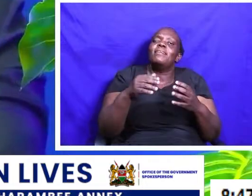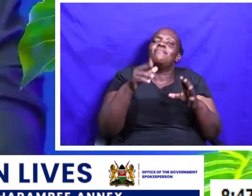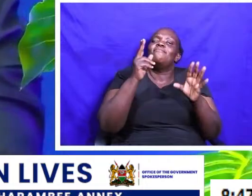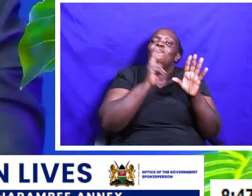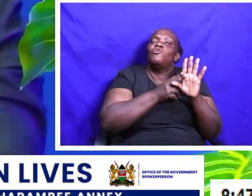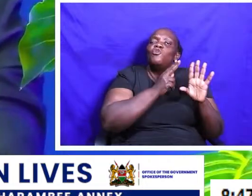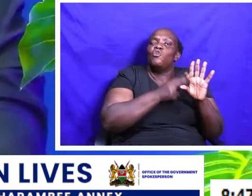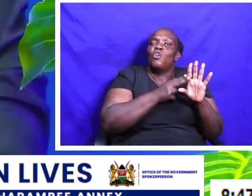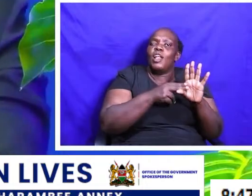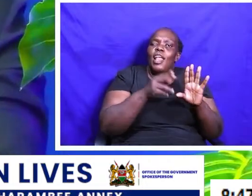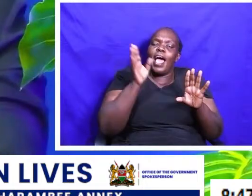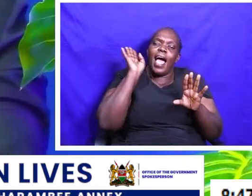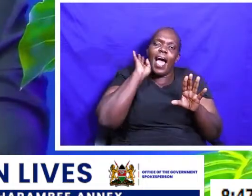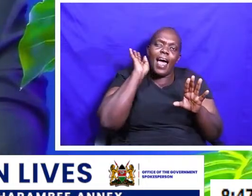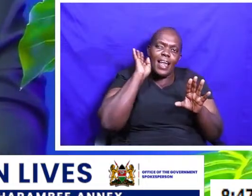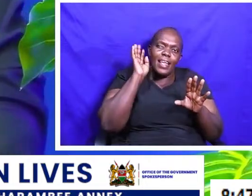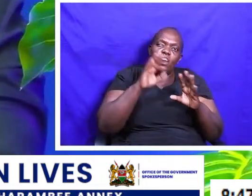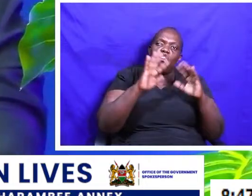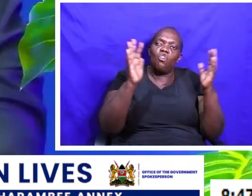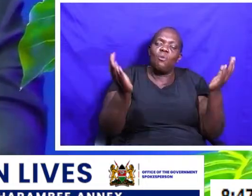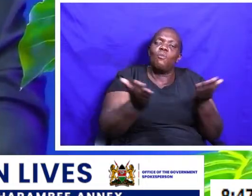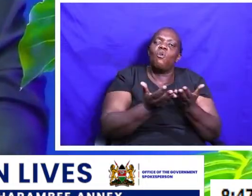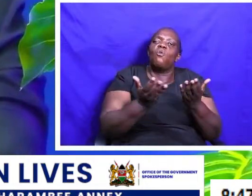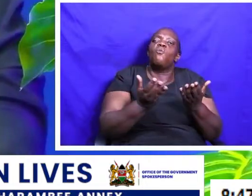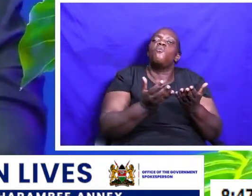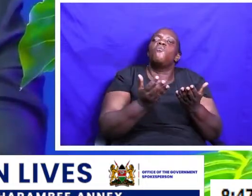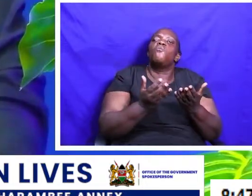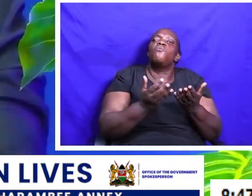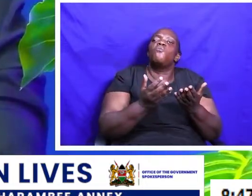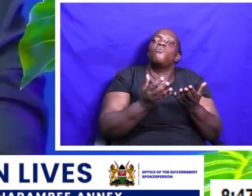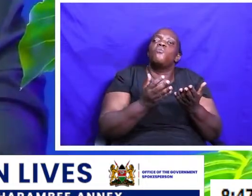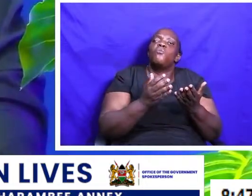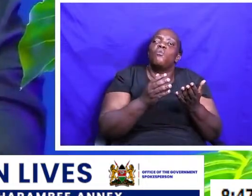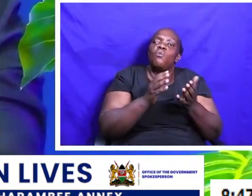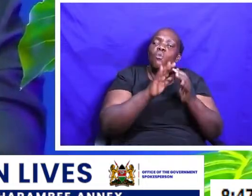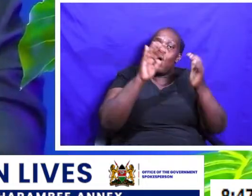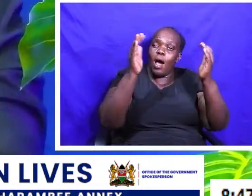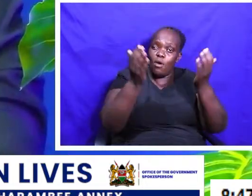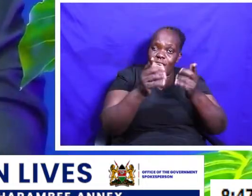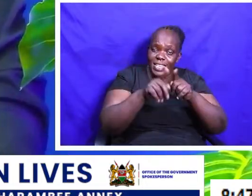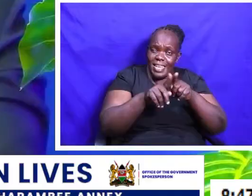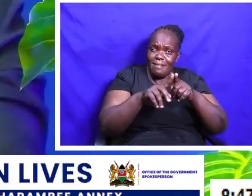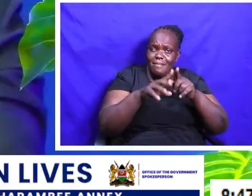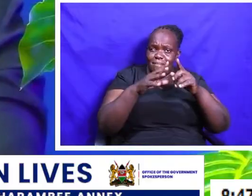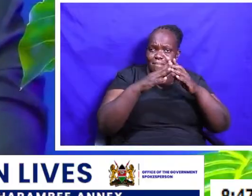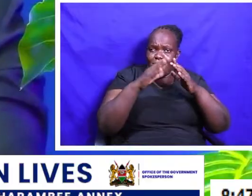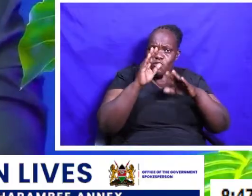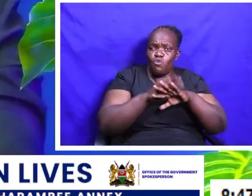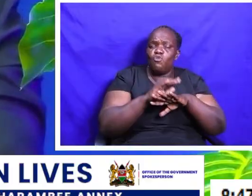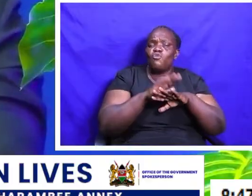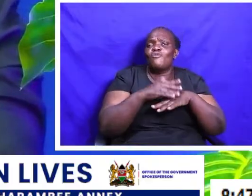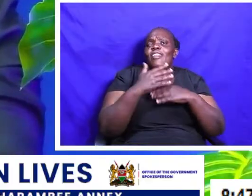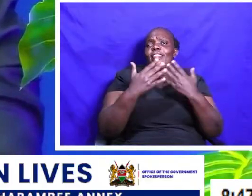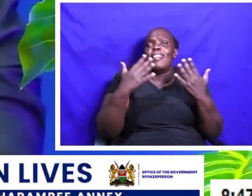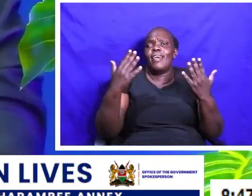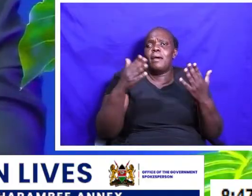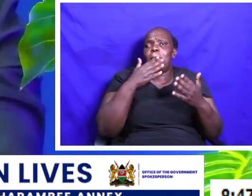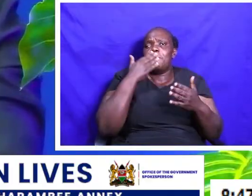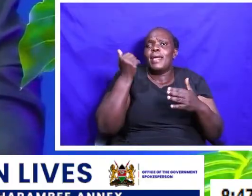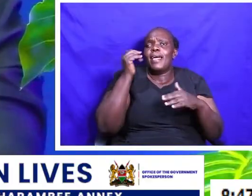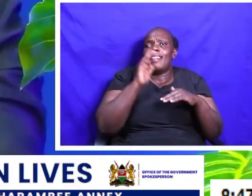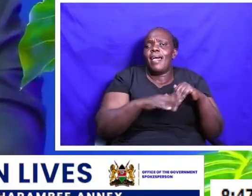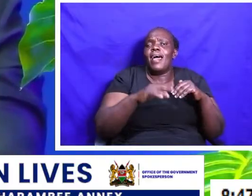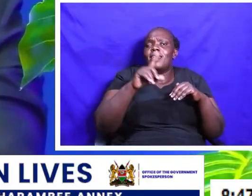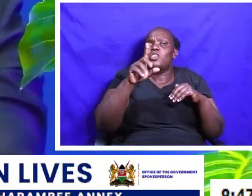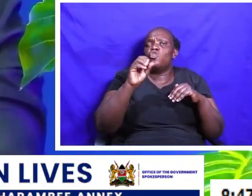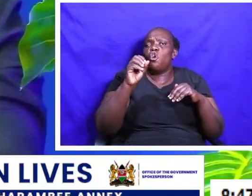were diving, and as you have heard, even in the global world, is that BSF, although it has it's a very good product,